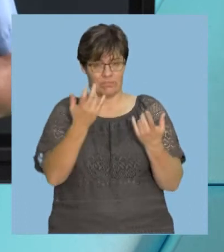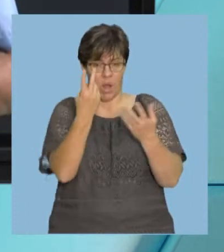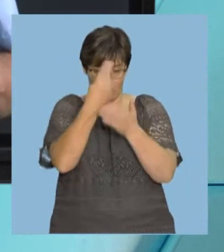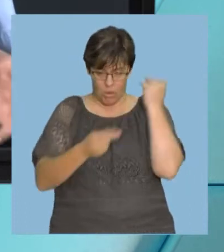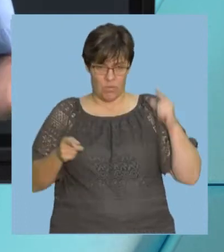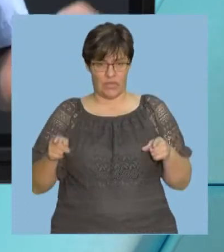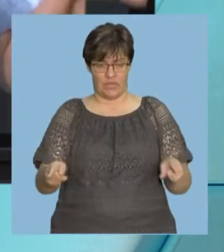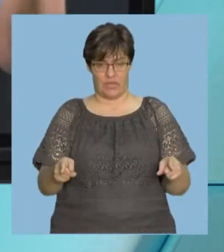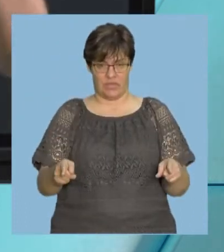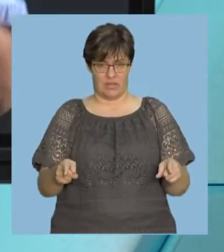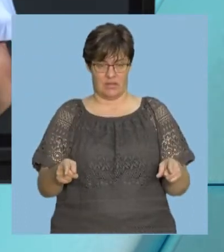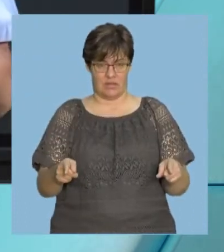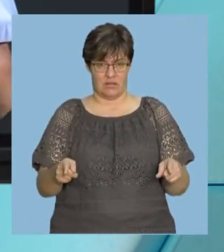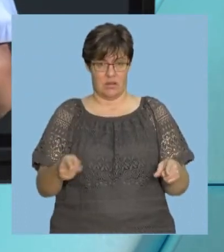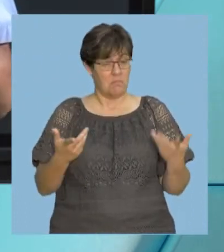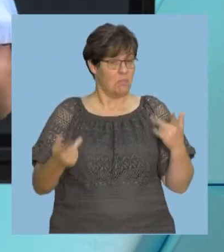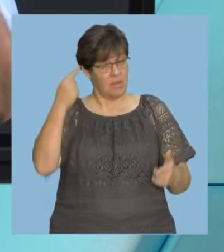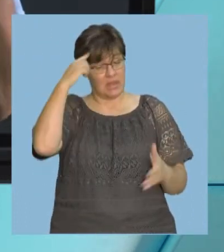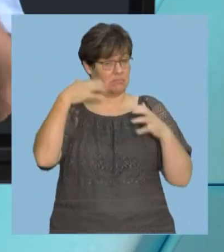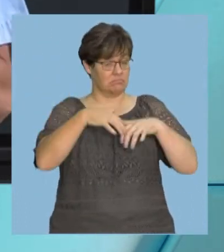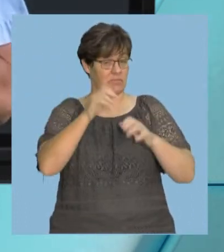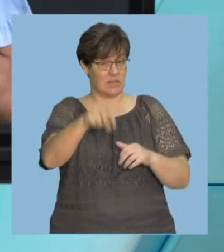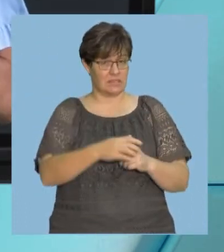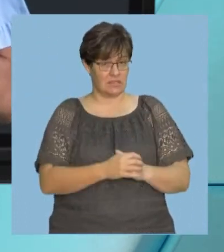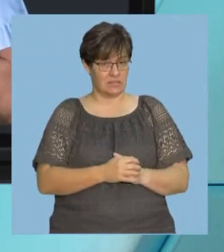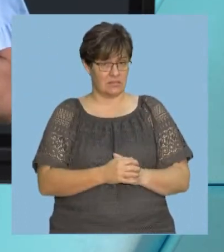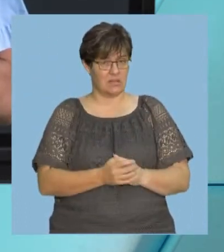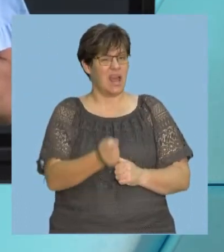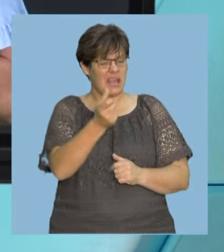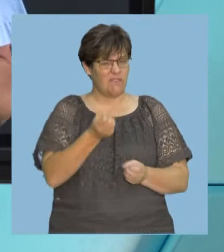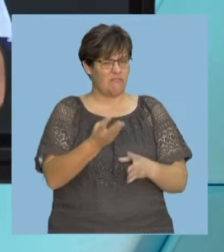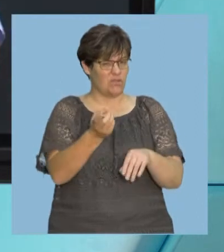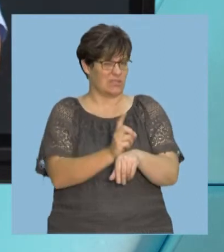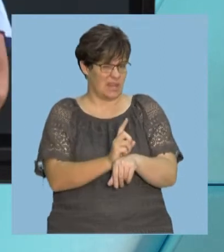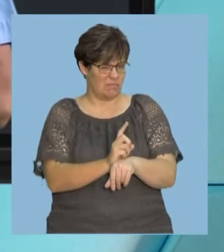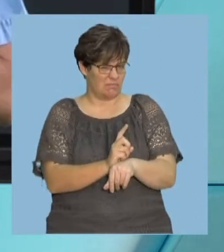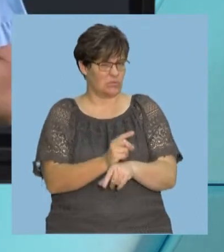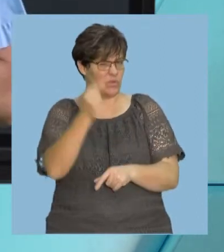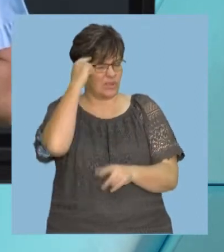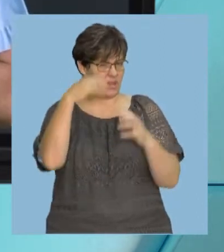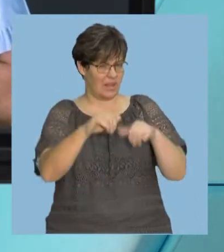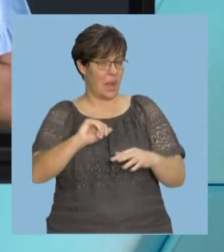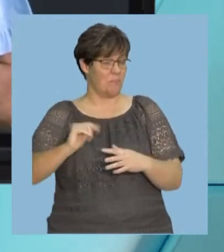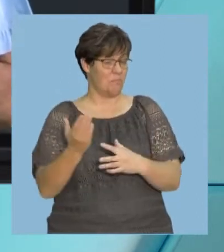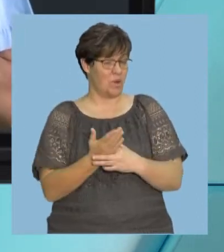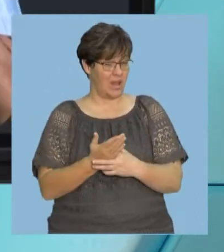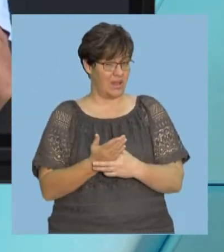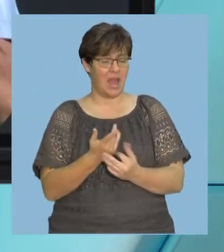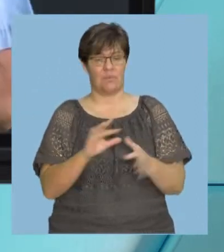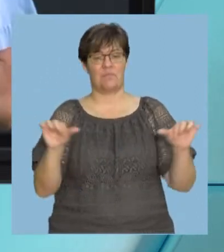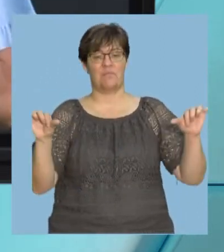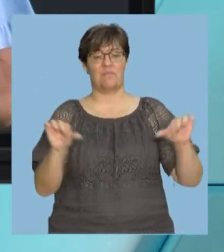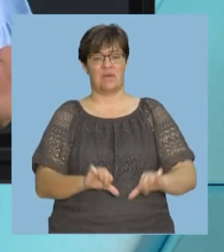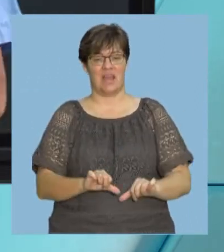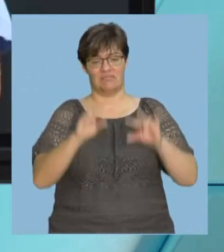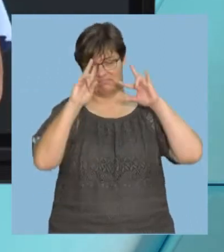of calculating both of them? Maybe that's something to think about. I'm going to give you a few minutes to think about it. Take a short